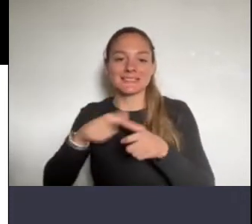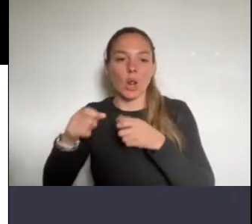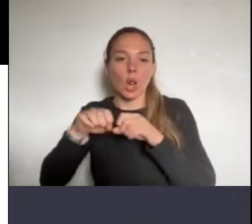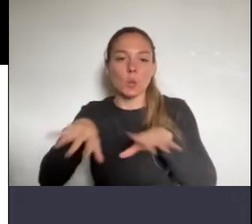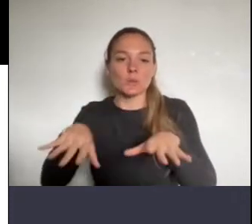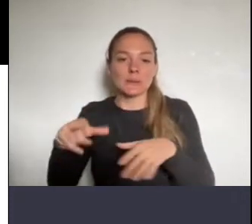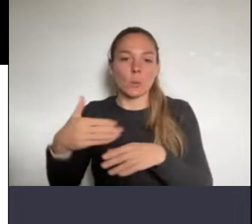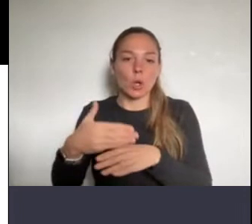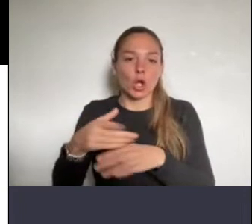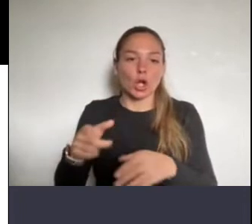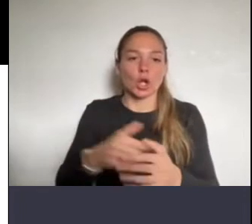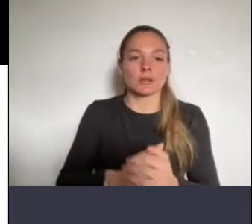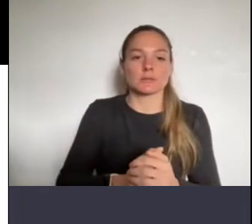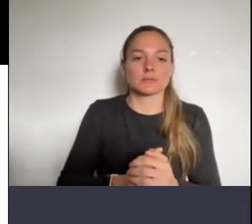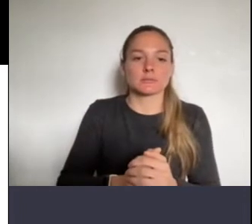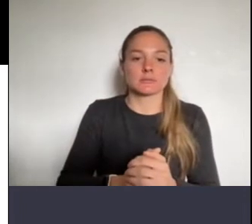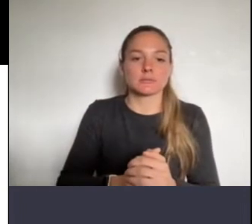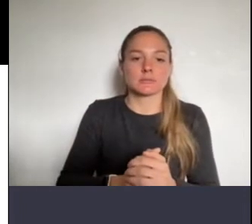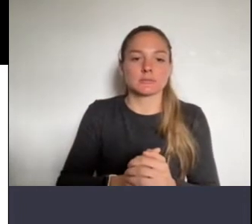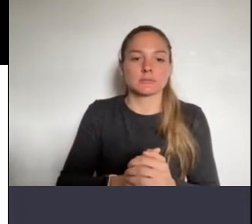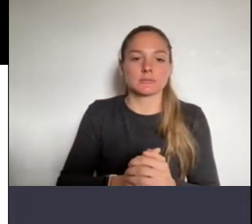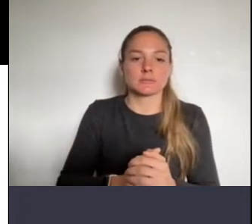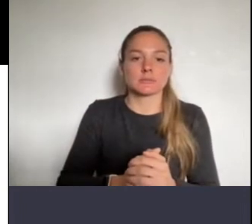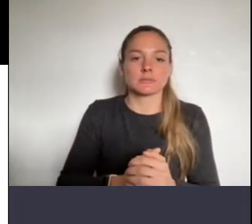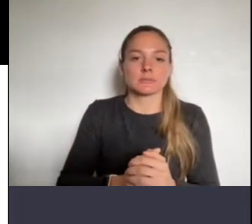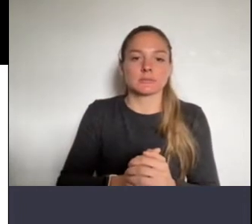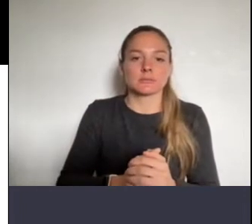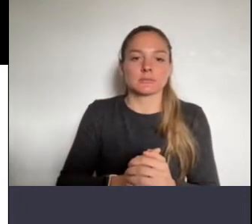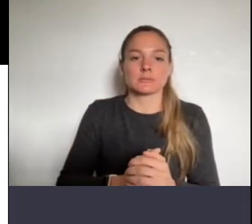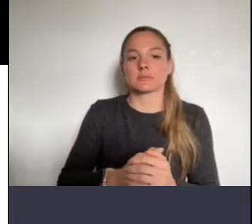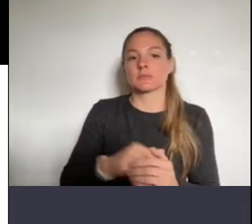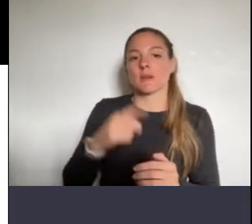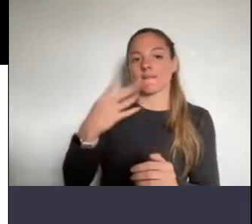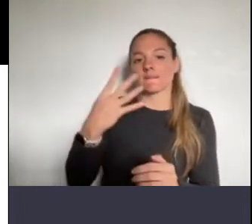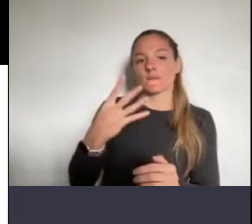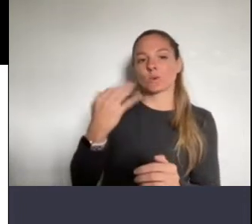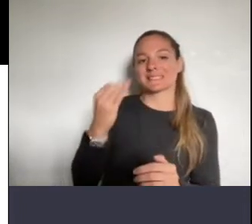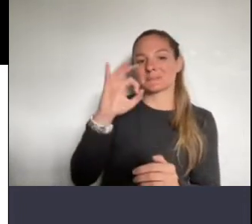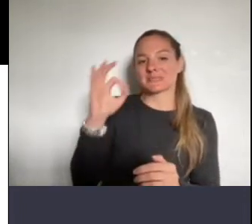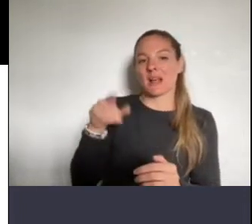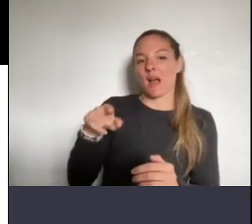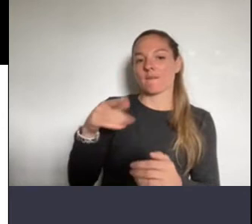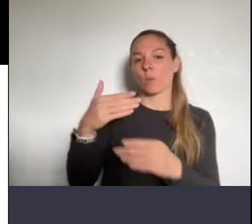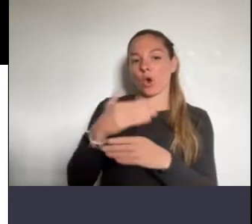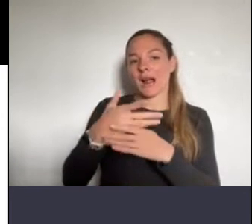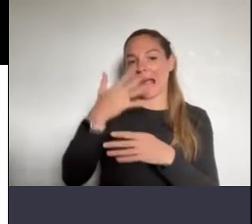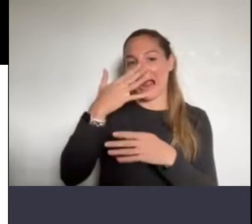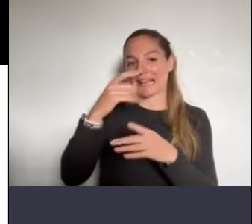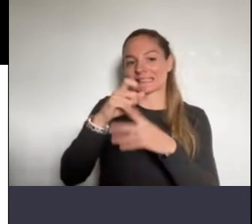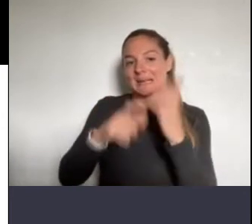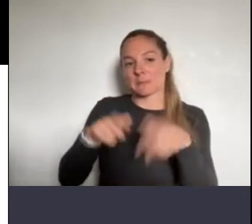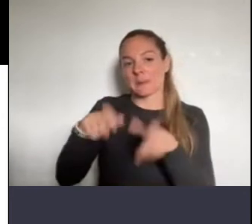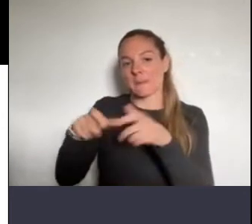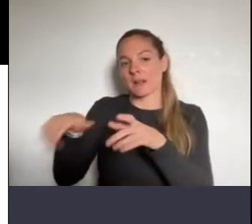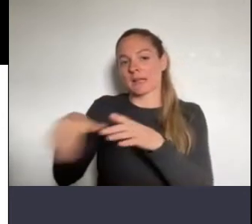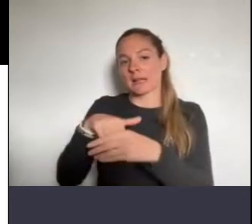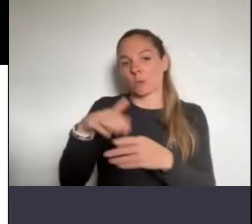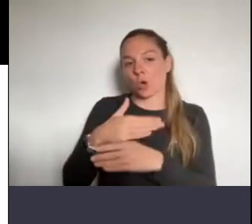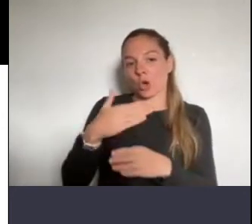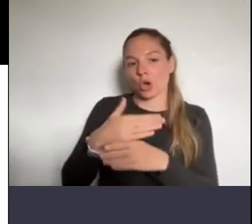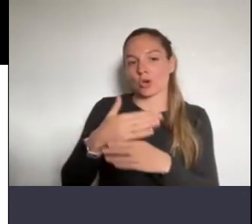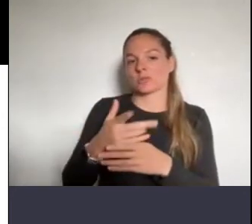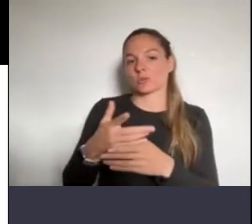only 46% of working age disabled people are in work. That led on to 8 out of 10 people with